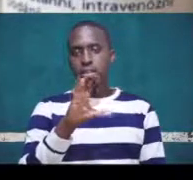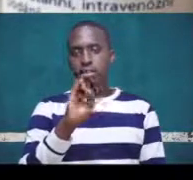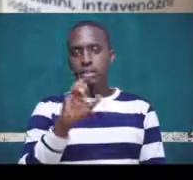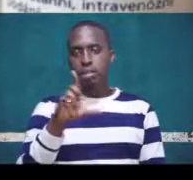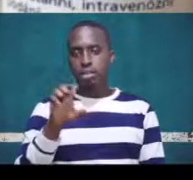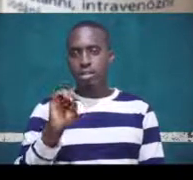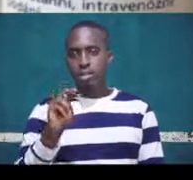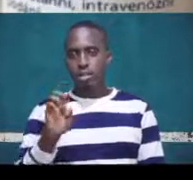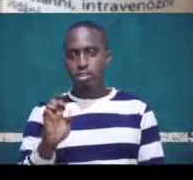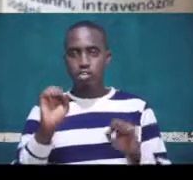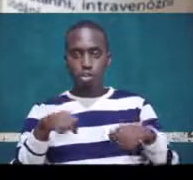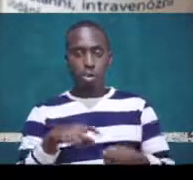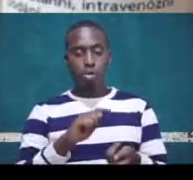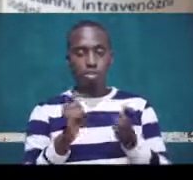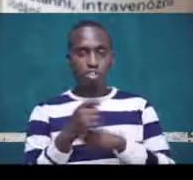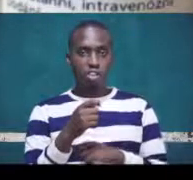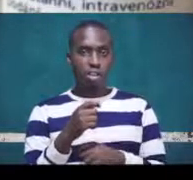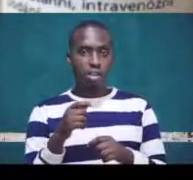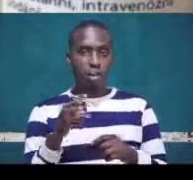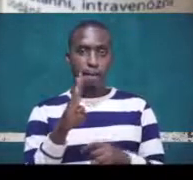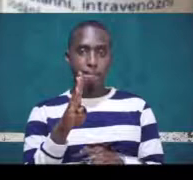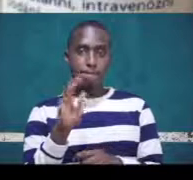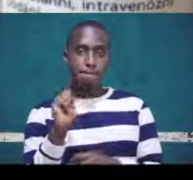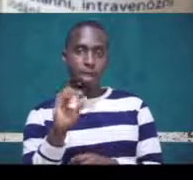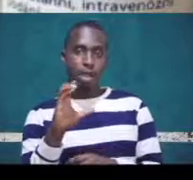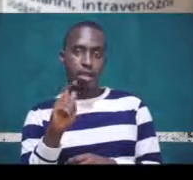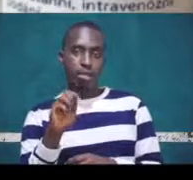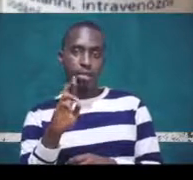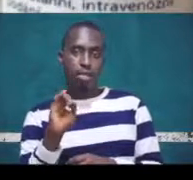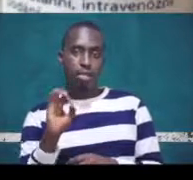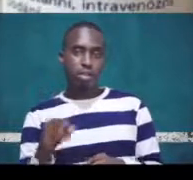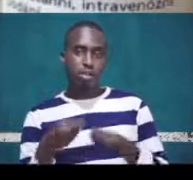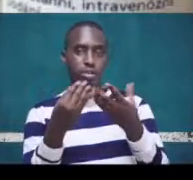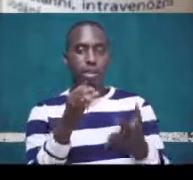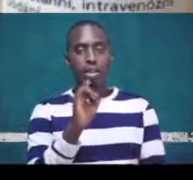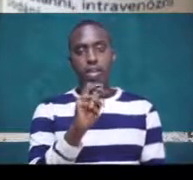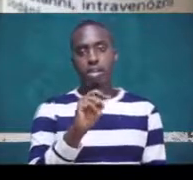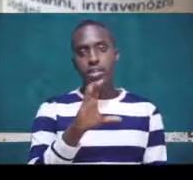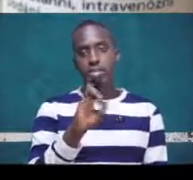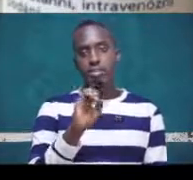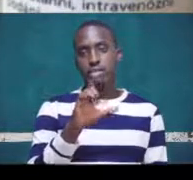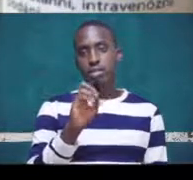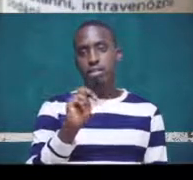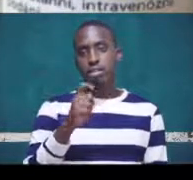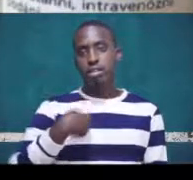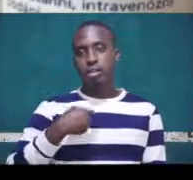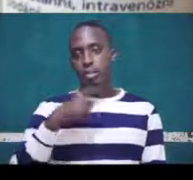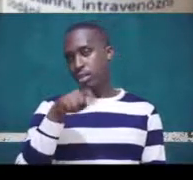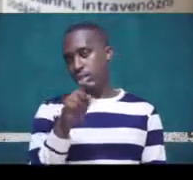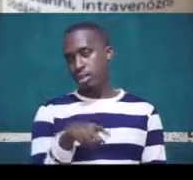can genetically engineer bacteria to be able to produce the insulin that I do need.